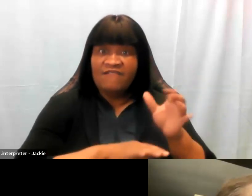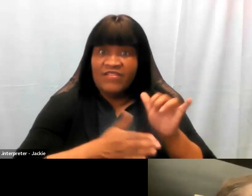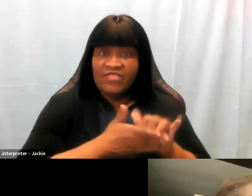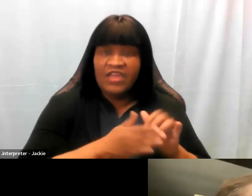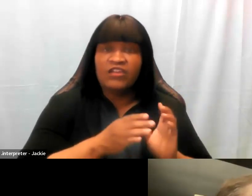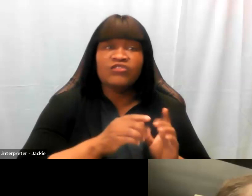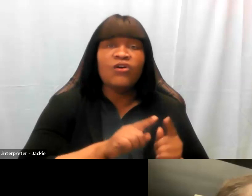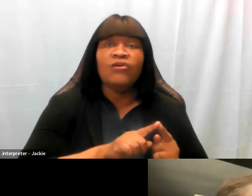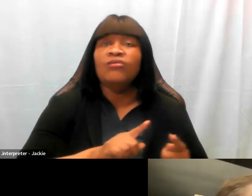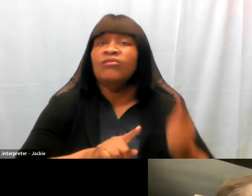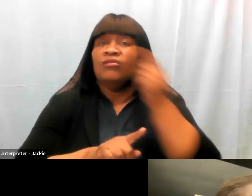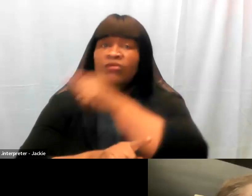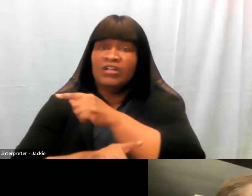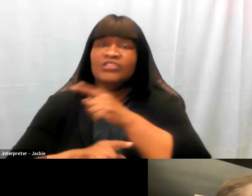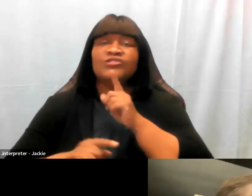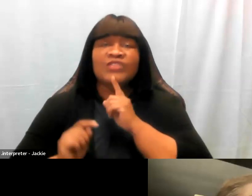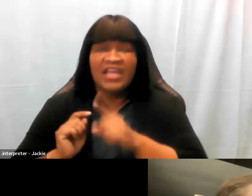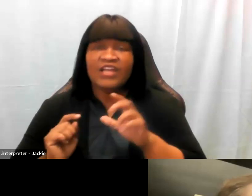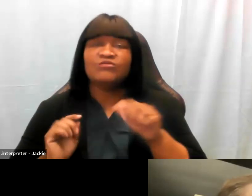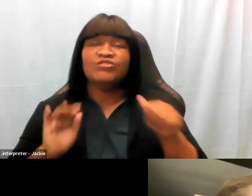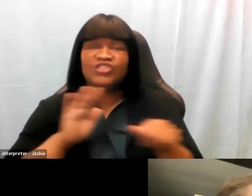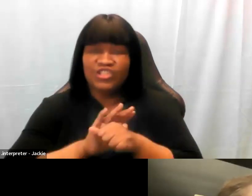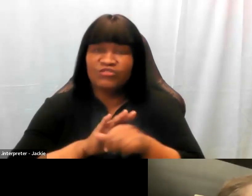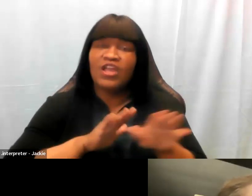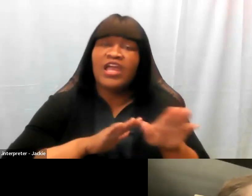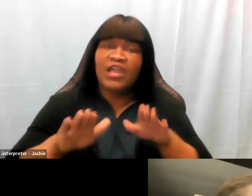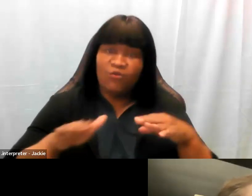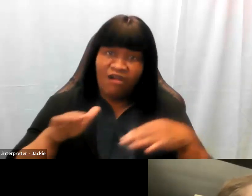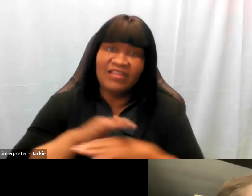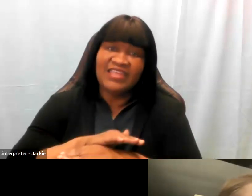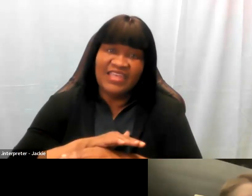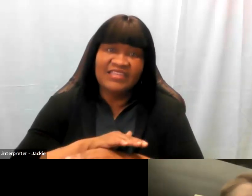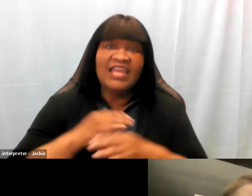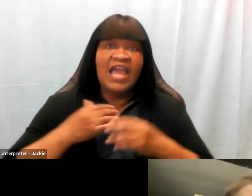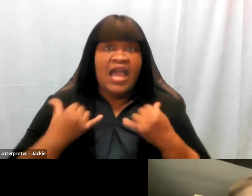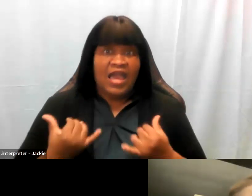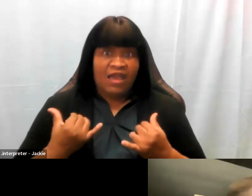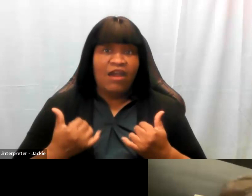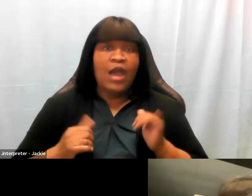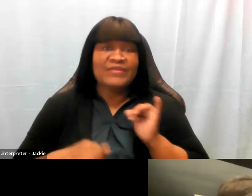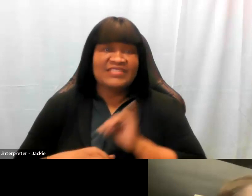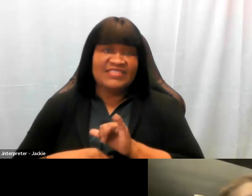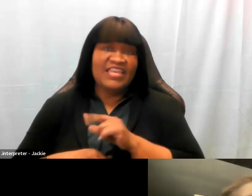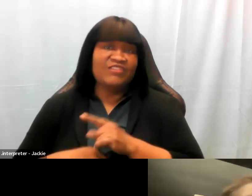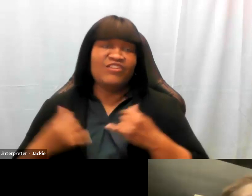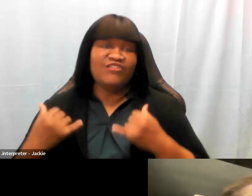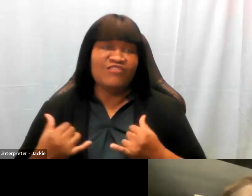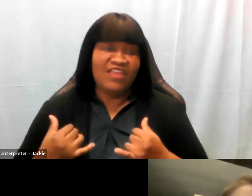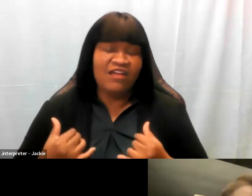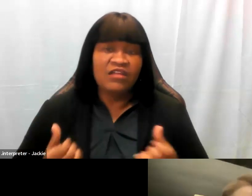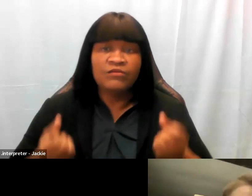across town to the actual shelter and walk in. And so that's where I'm currently staying. We've driven so many places.